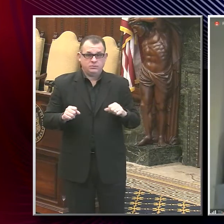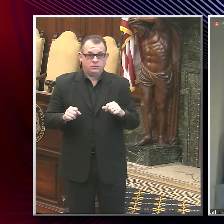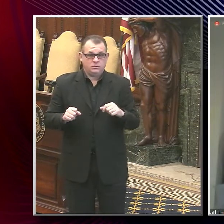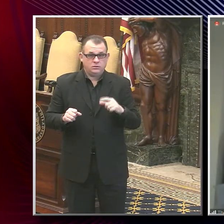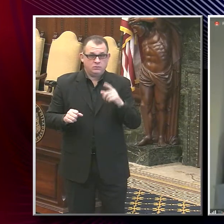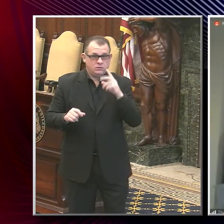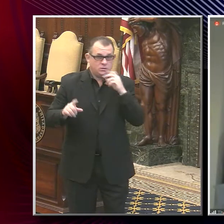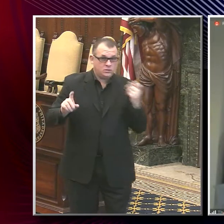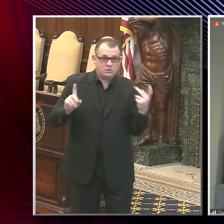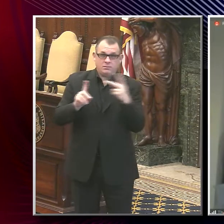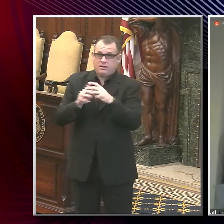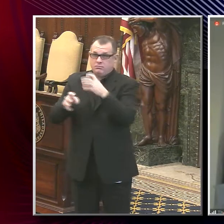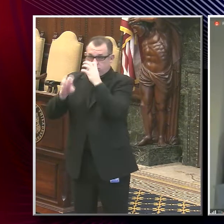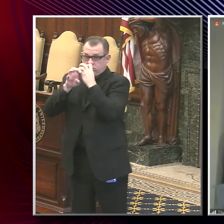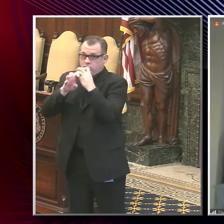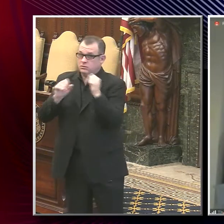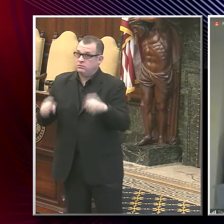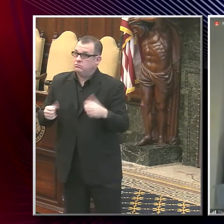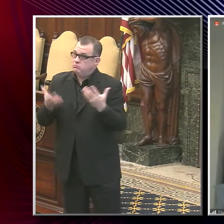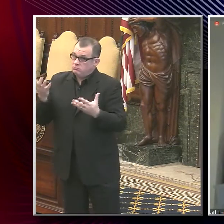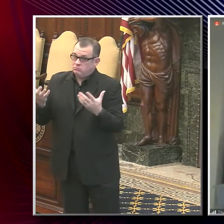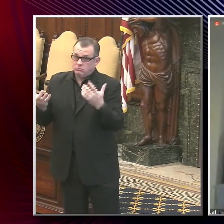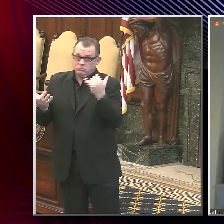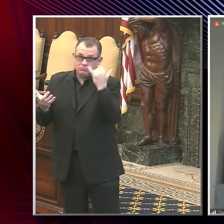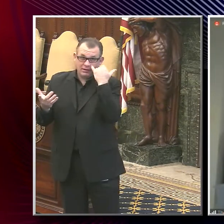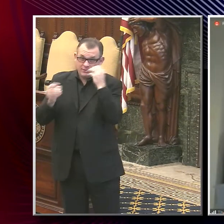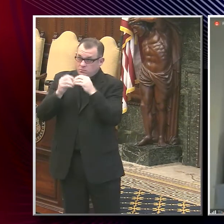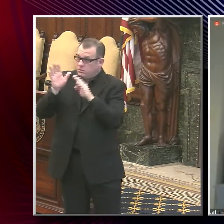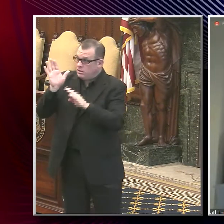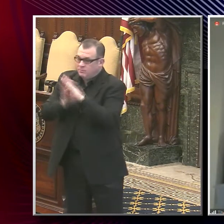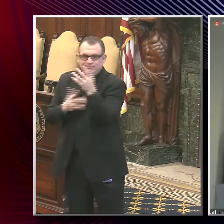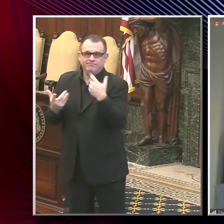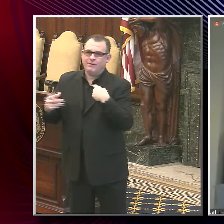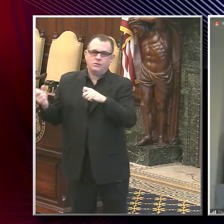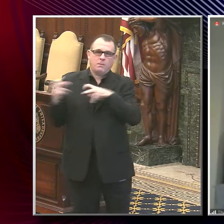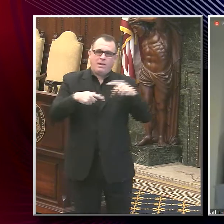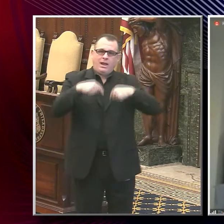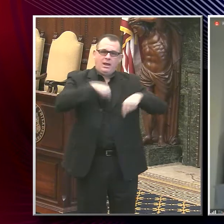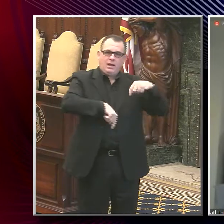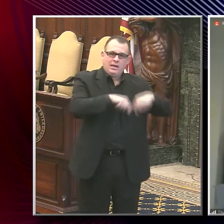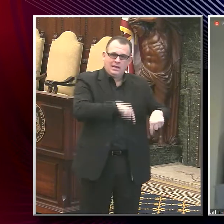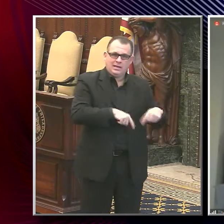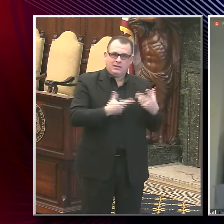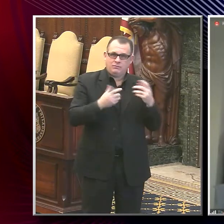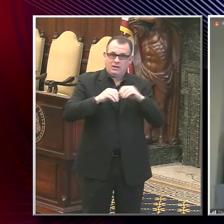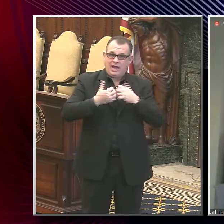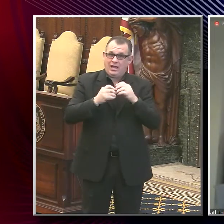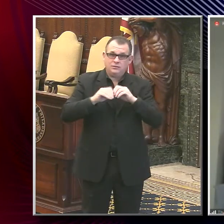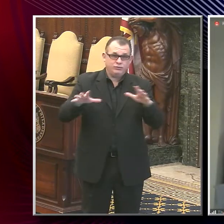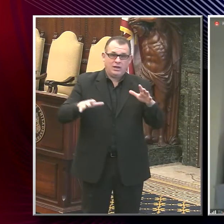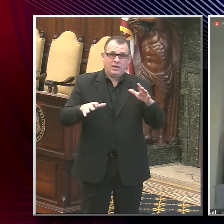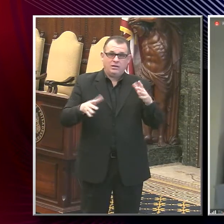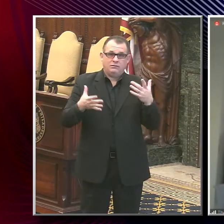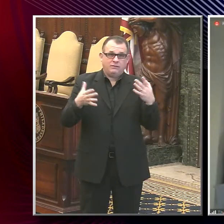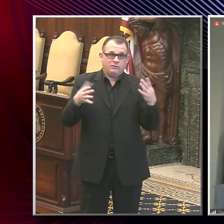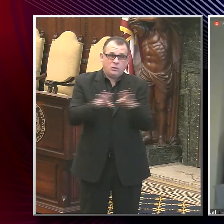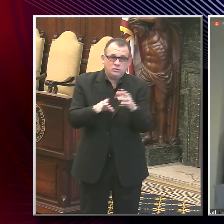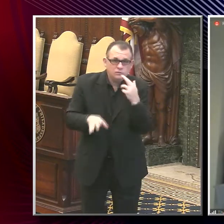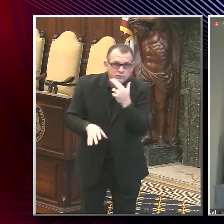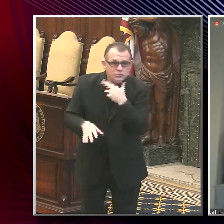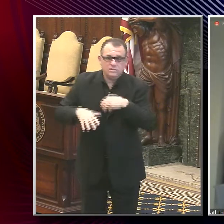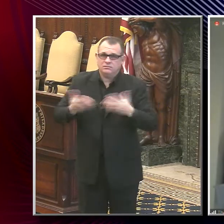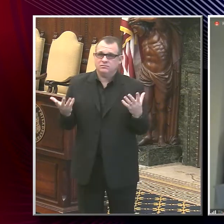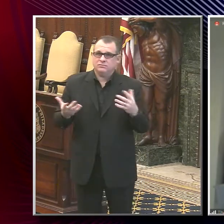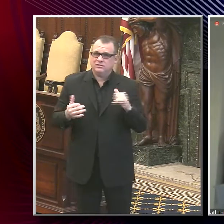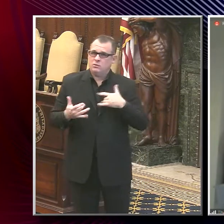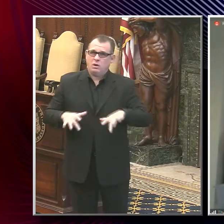we'll reinstitute these restrictions if the case rates rise and if we have reason to believe that the virus is spreading at these sites.